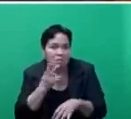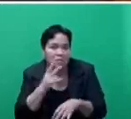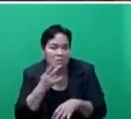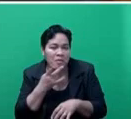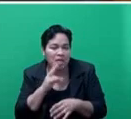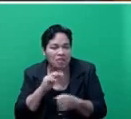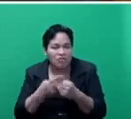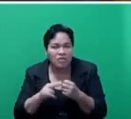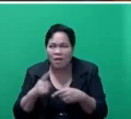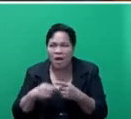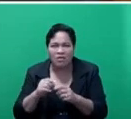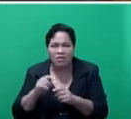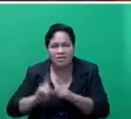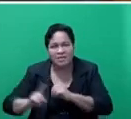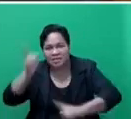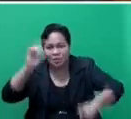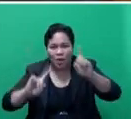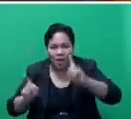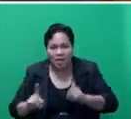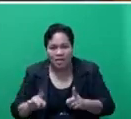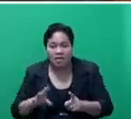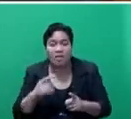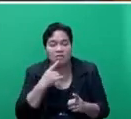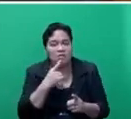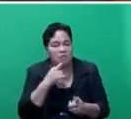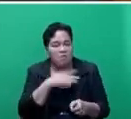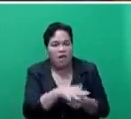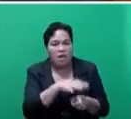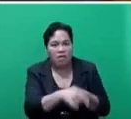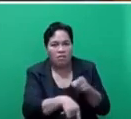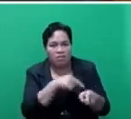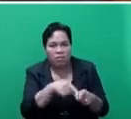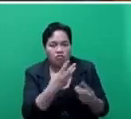and all that came from Sodalpa and affected the